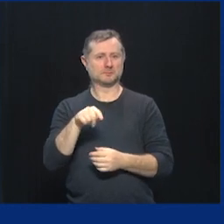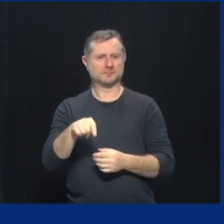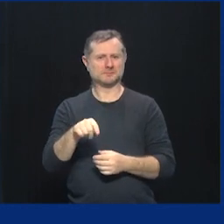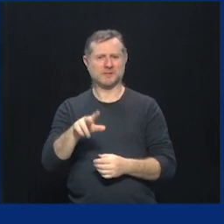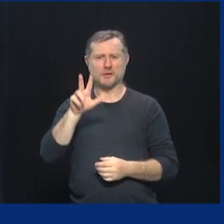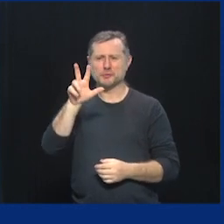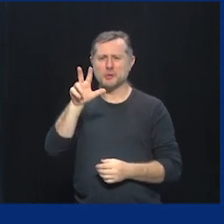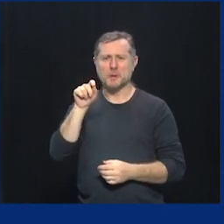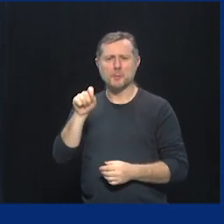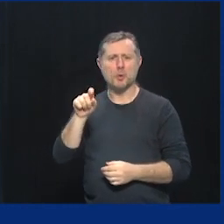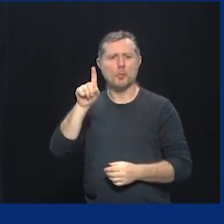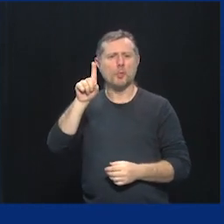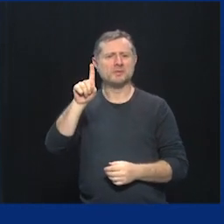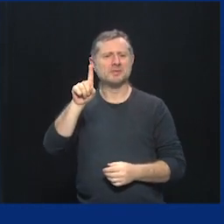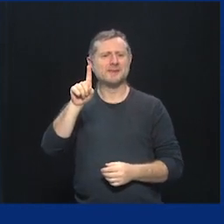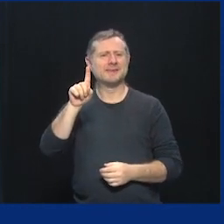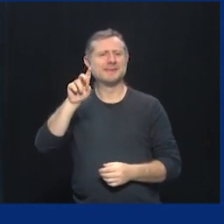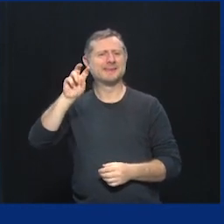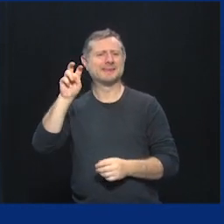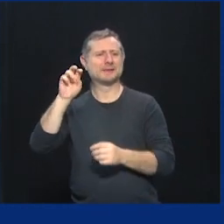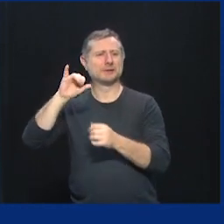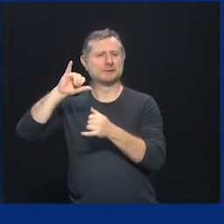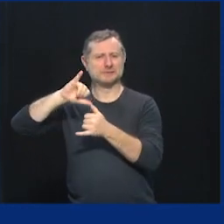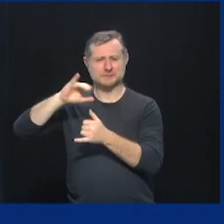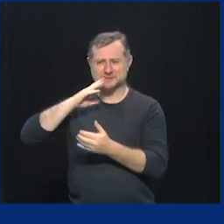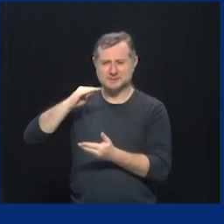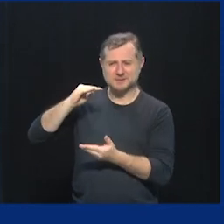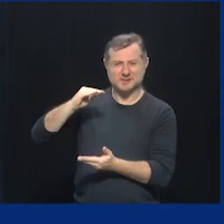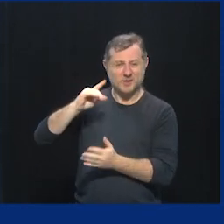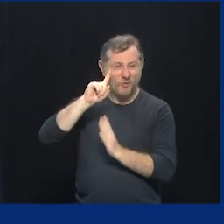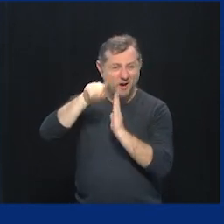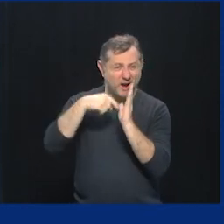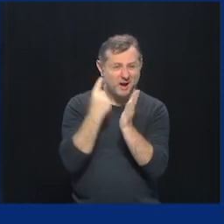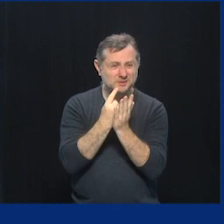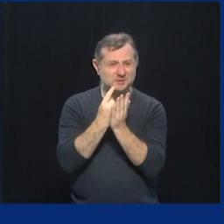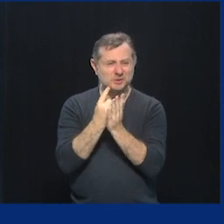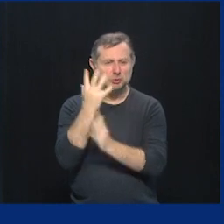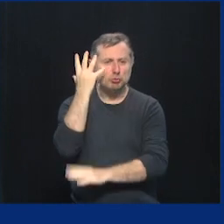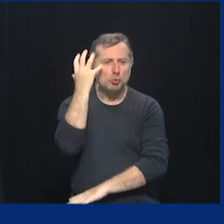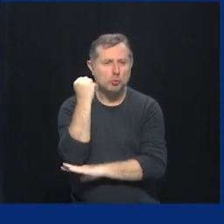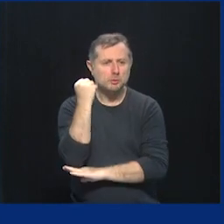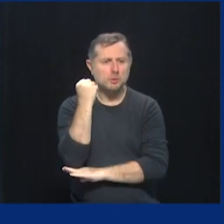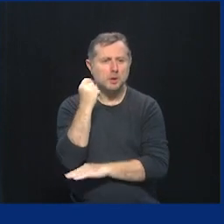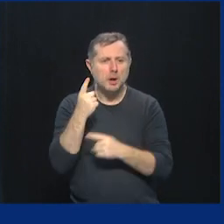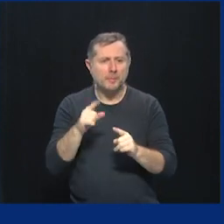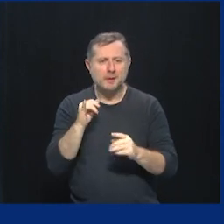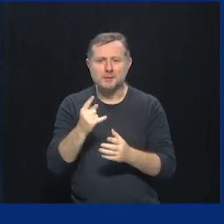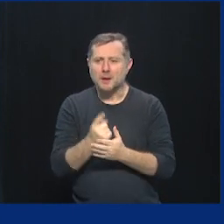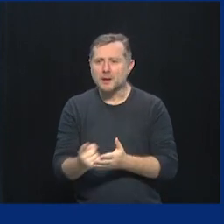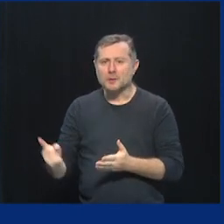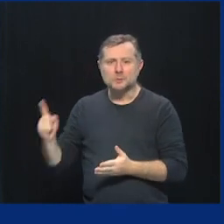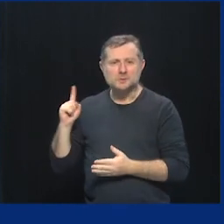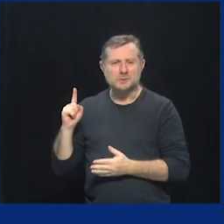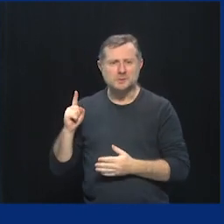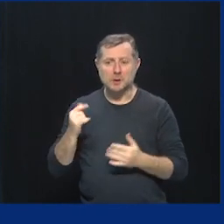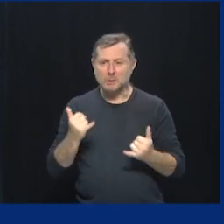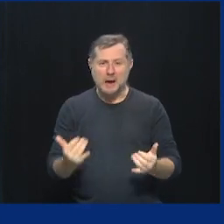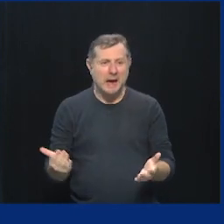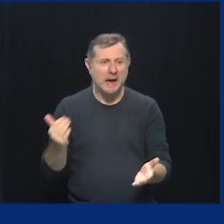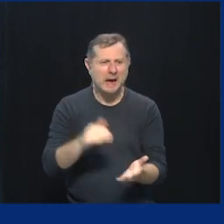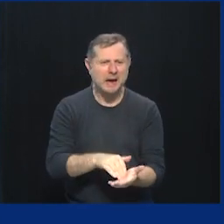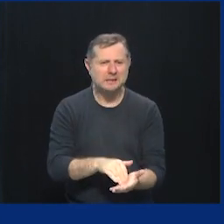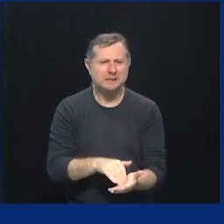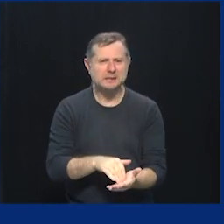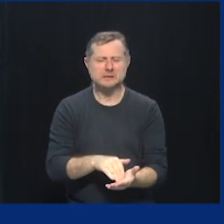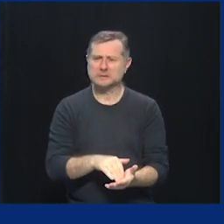3.15 inches in 1 hour, it broke a record literally set 1 week earlier. That says to me that there are